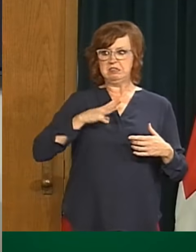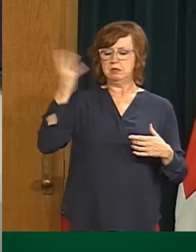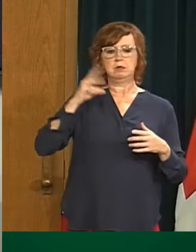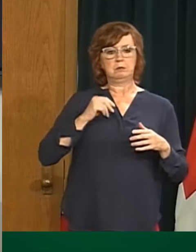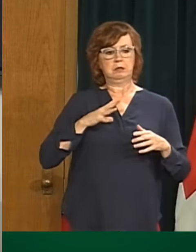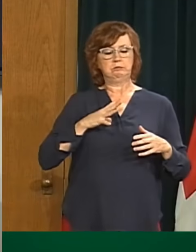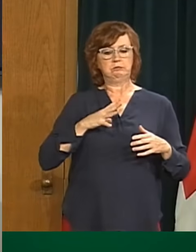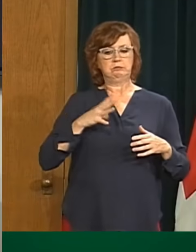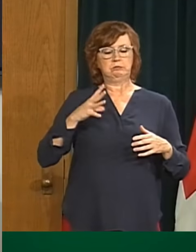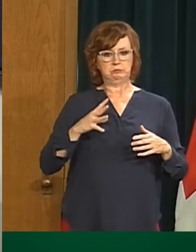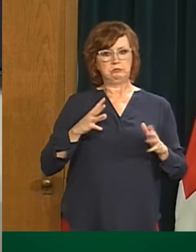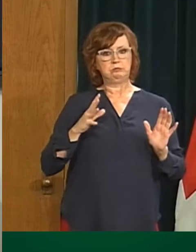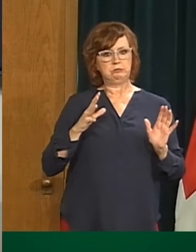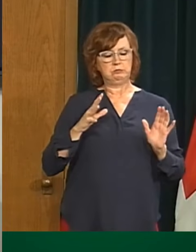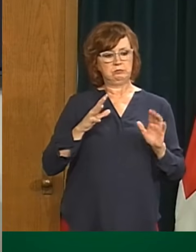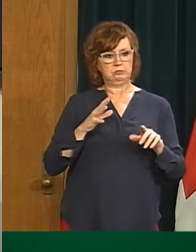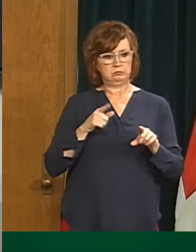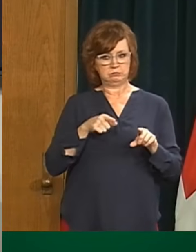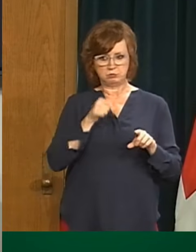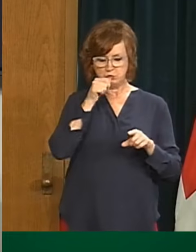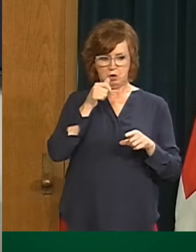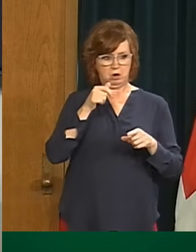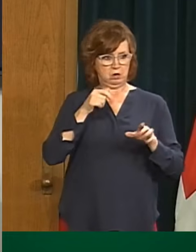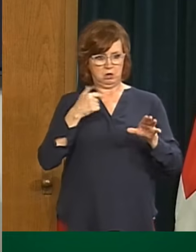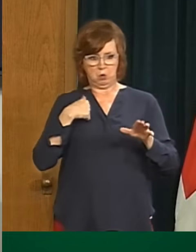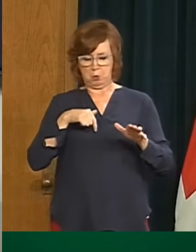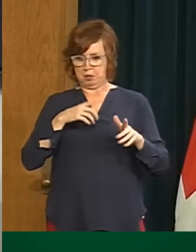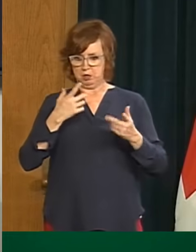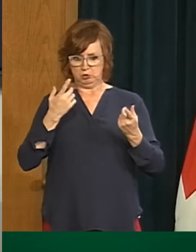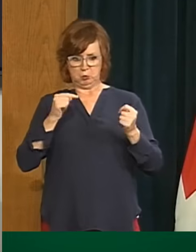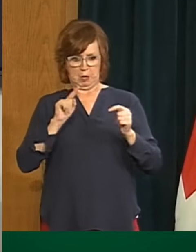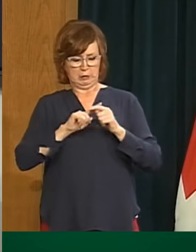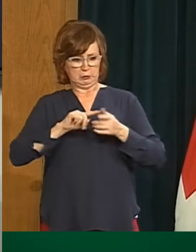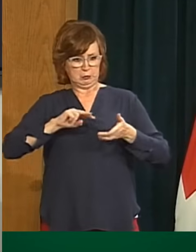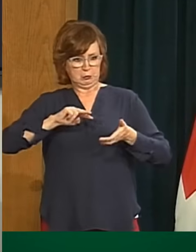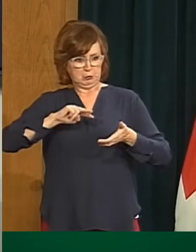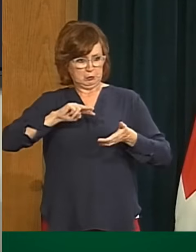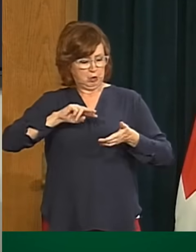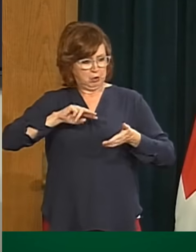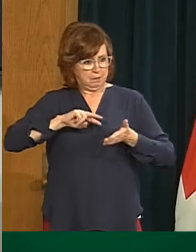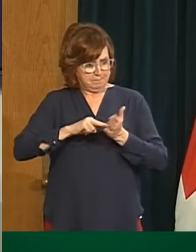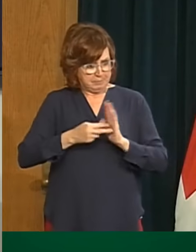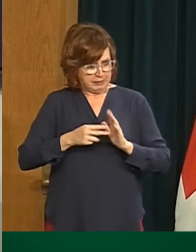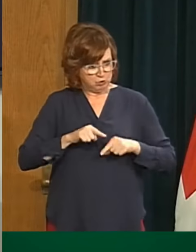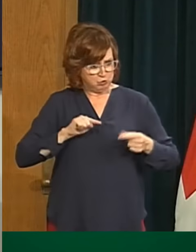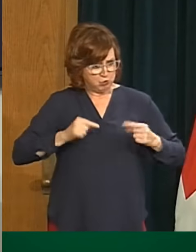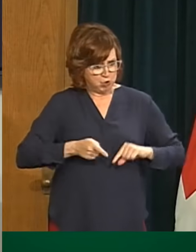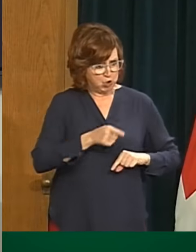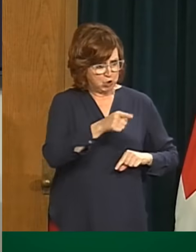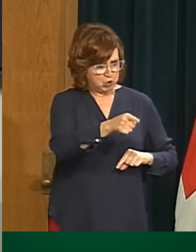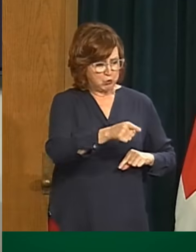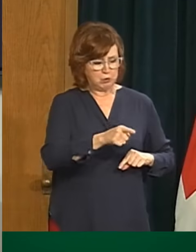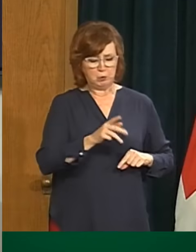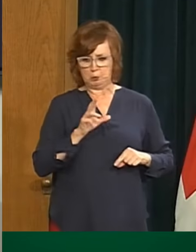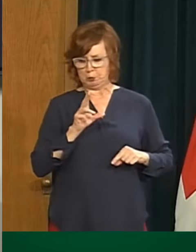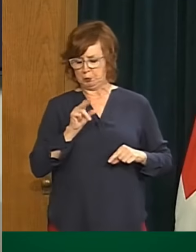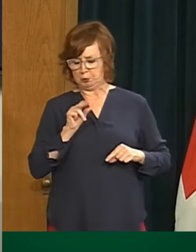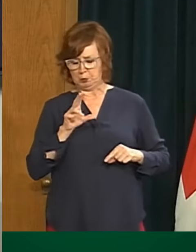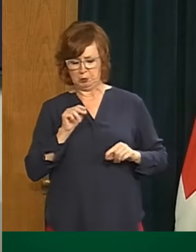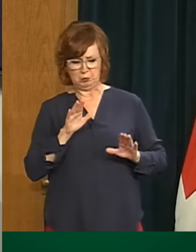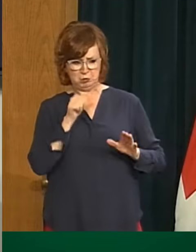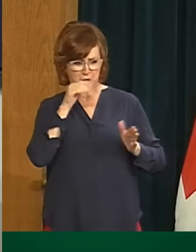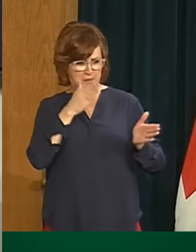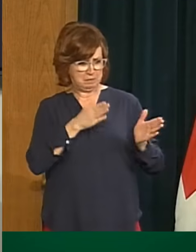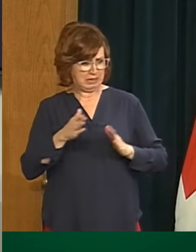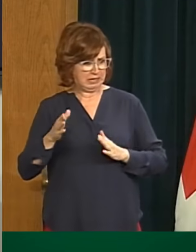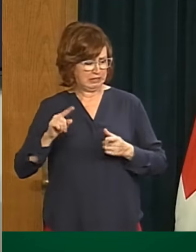unknowingly and not purposely have raised the anxiety in that community, and we will do our very, very best in